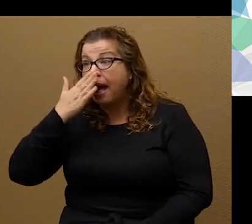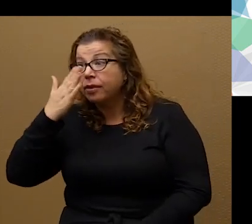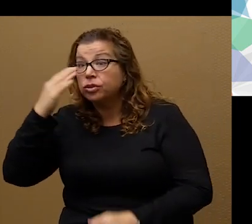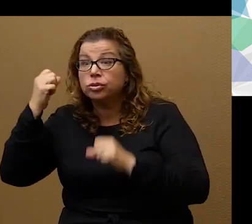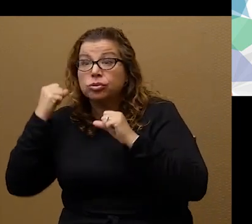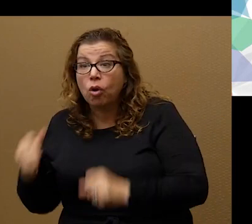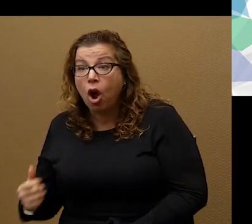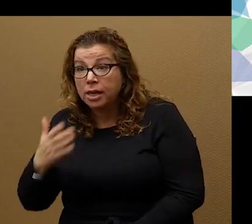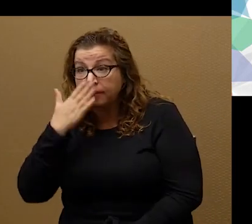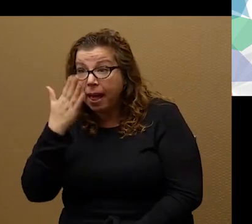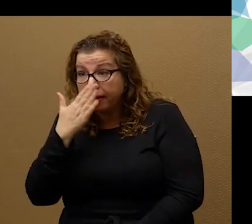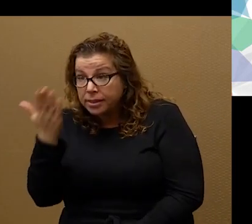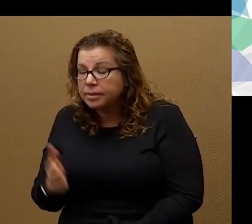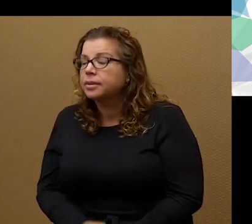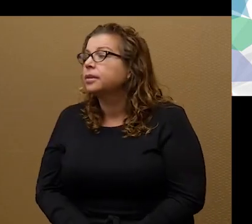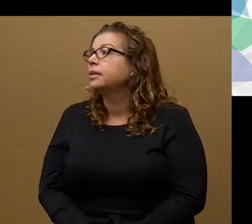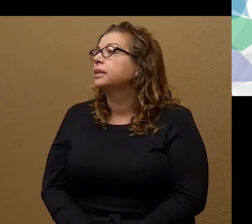odors.